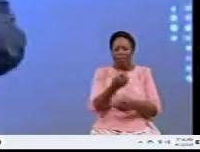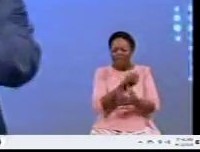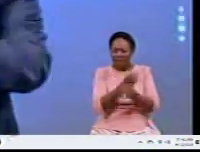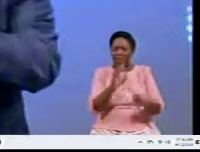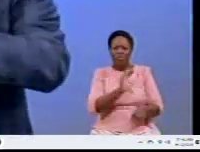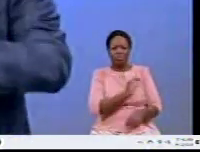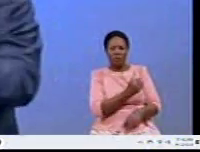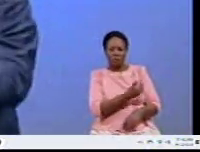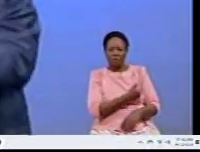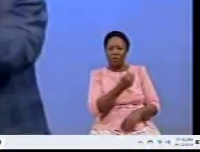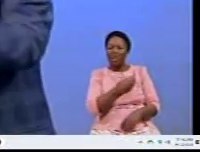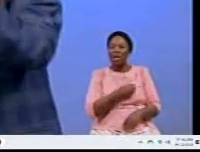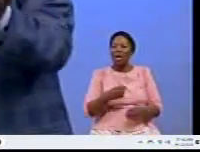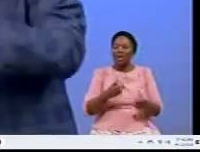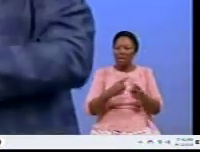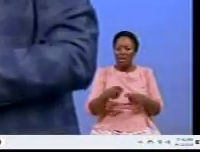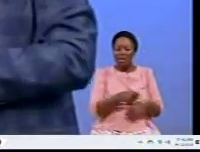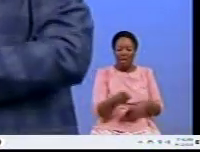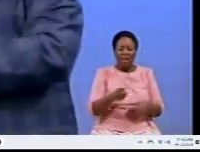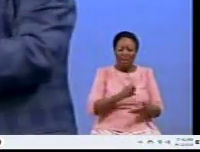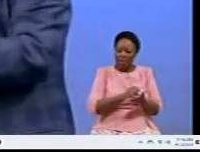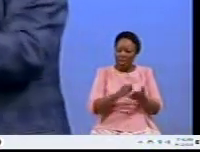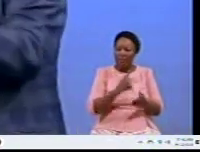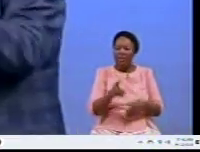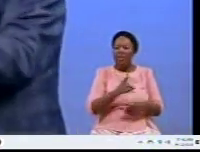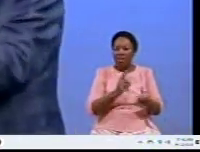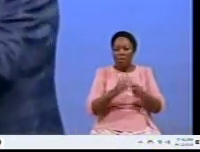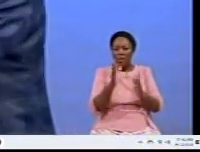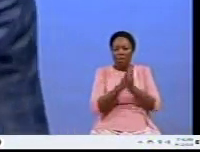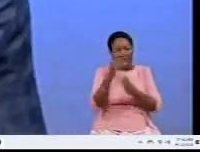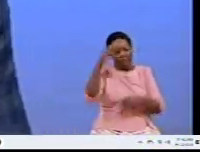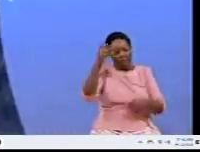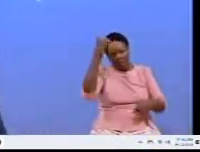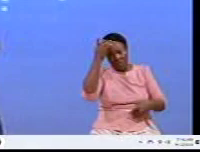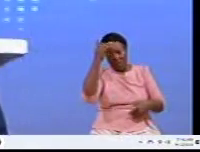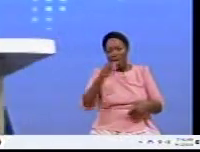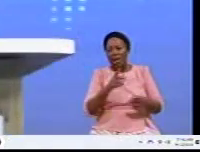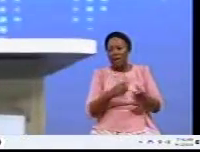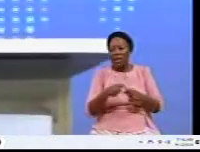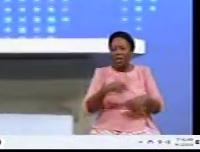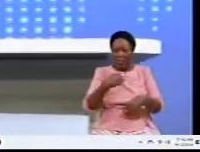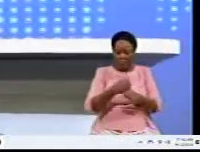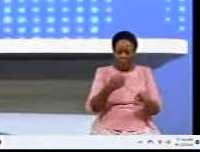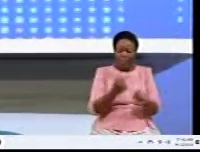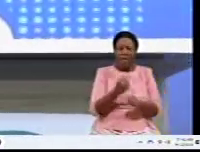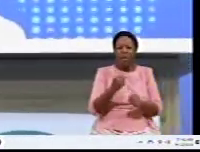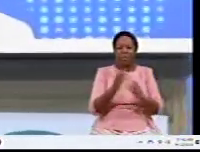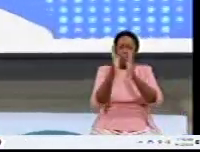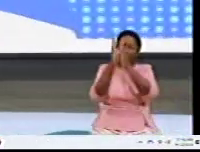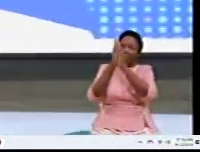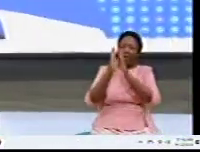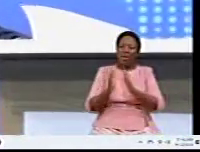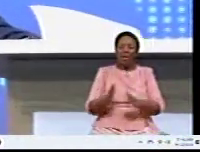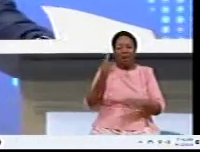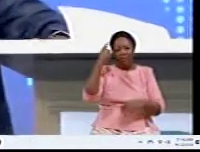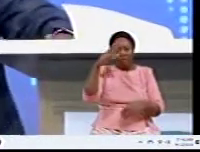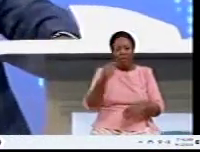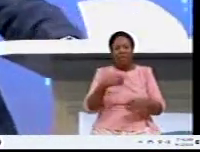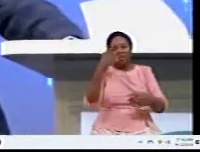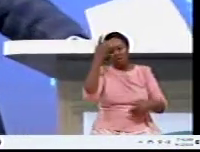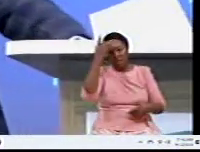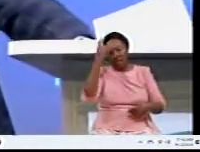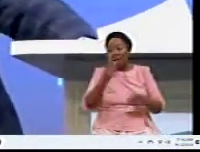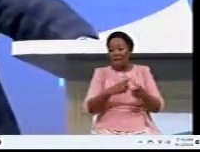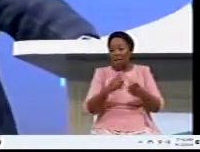souls, for the sanctified. He prayed for the sick. He made intercession for the sick. And if